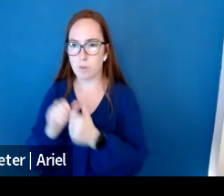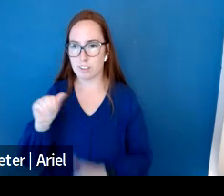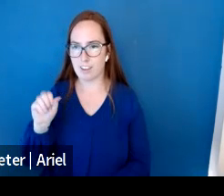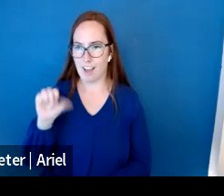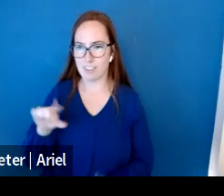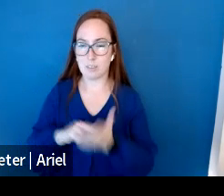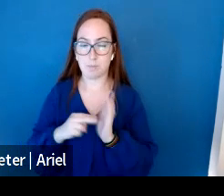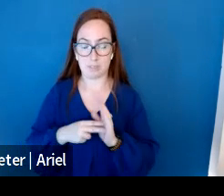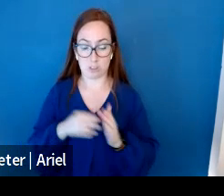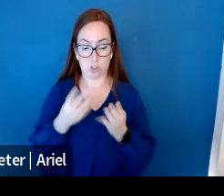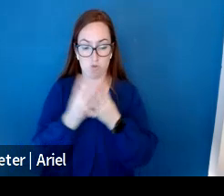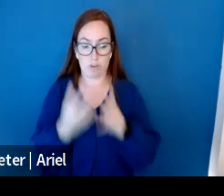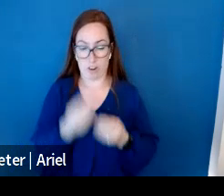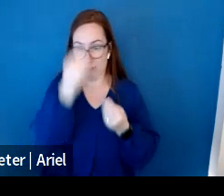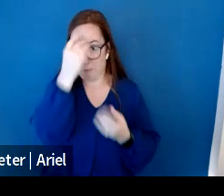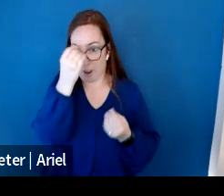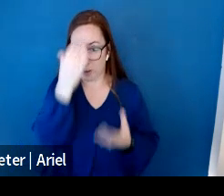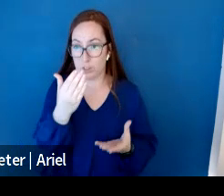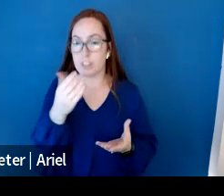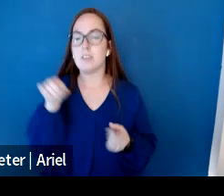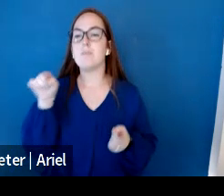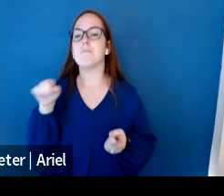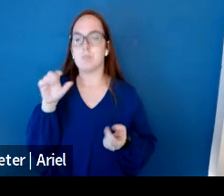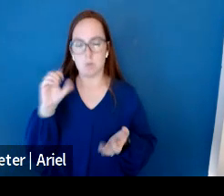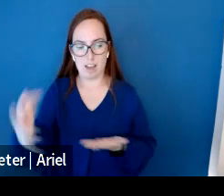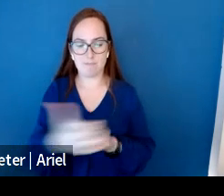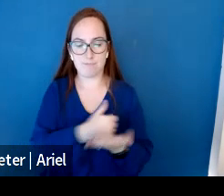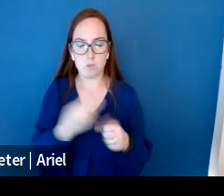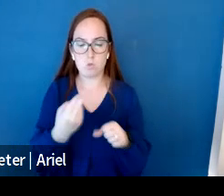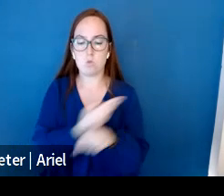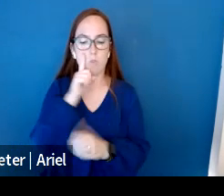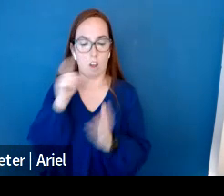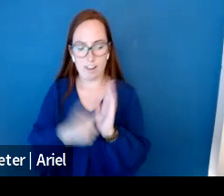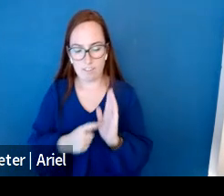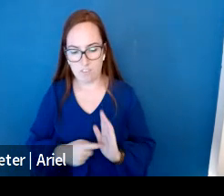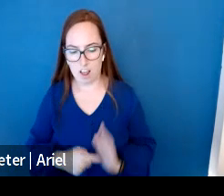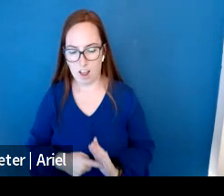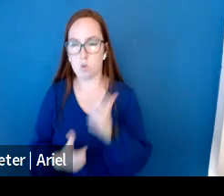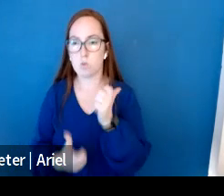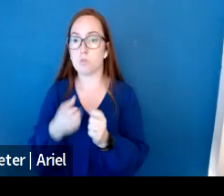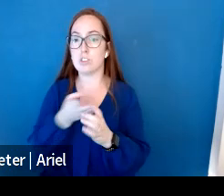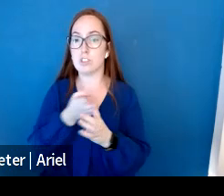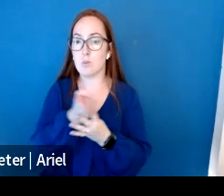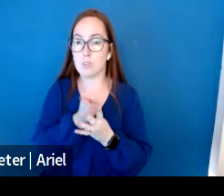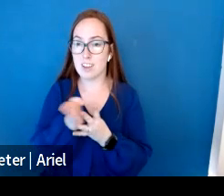the screener, like I was showing you earlier, can be used to identify those areas or